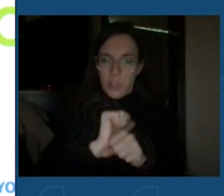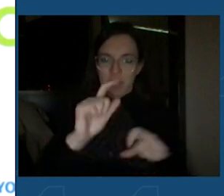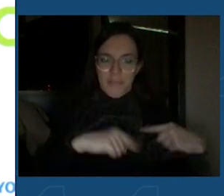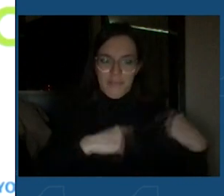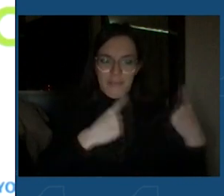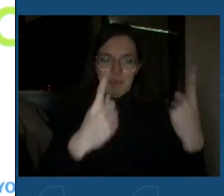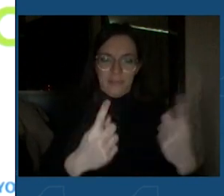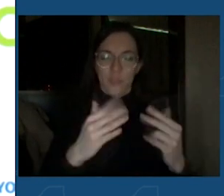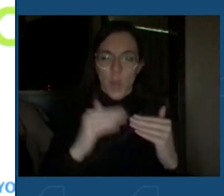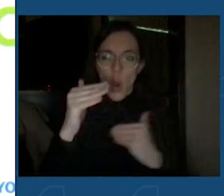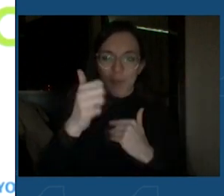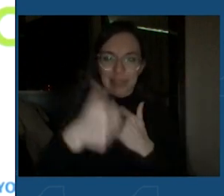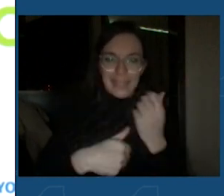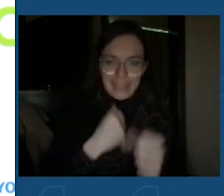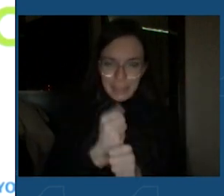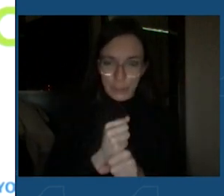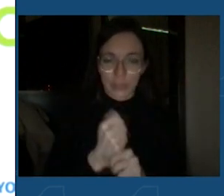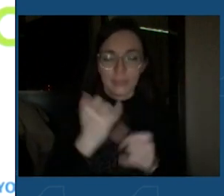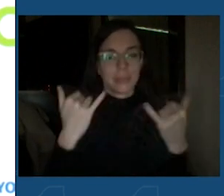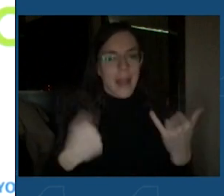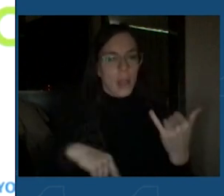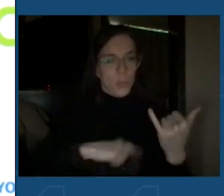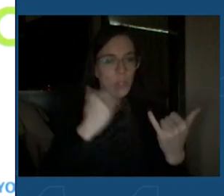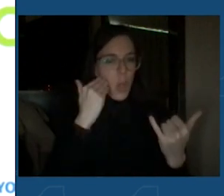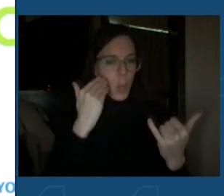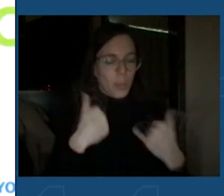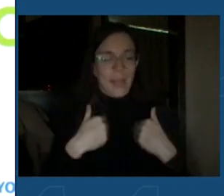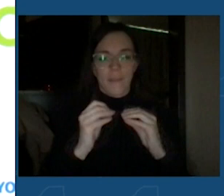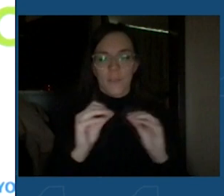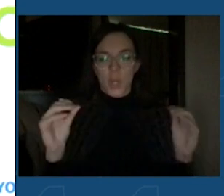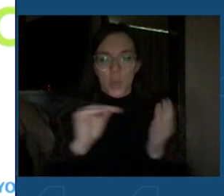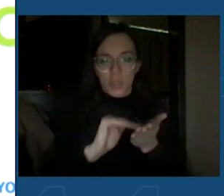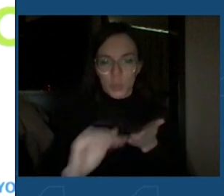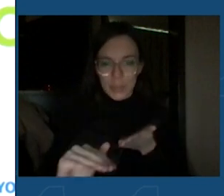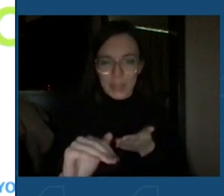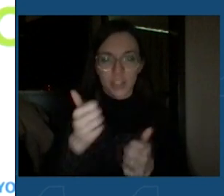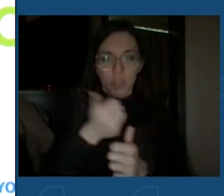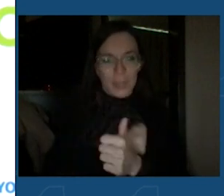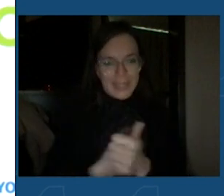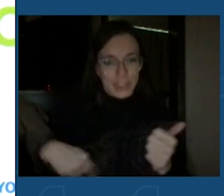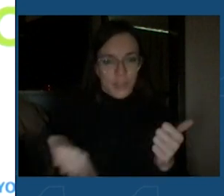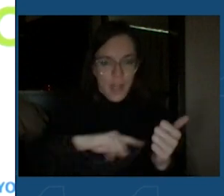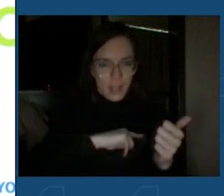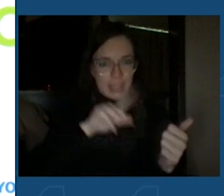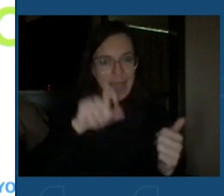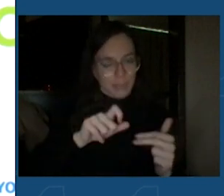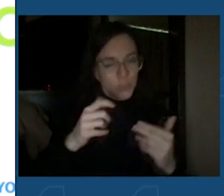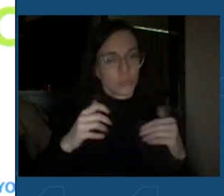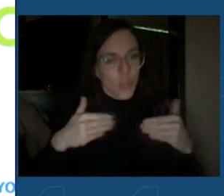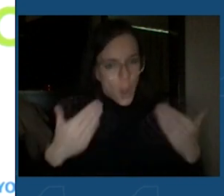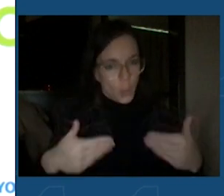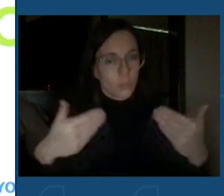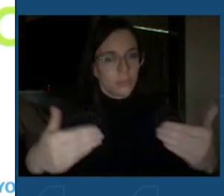Now we don't have any excuse. So every one of us has to go get more buildings, more building owners.